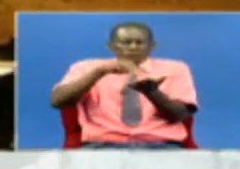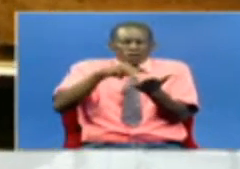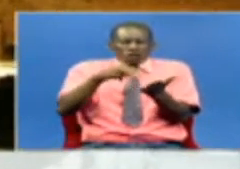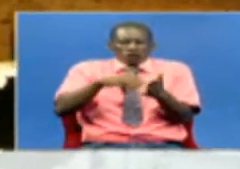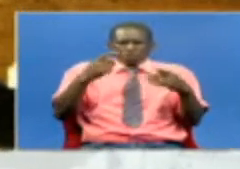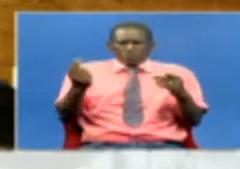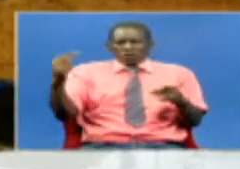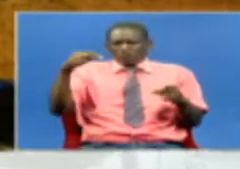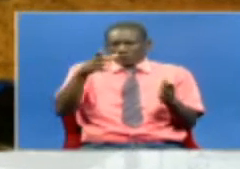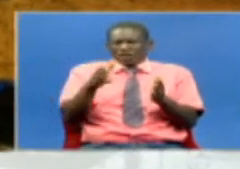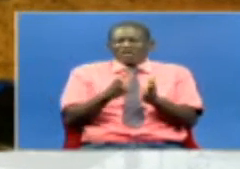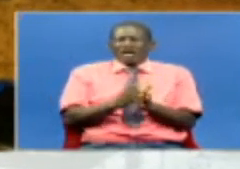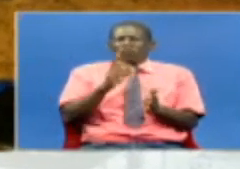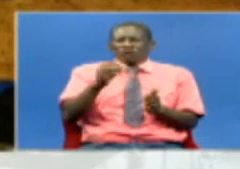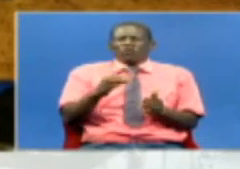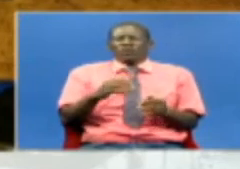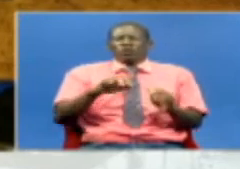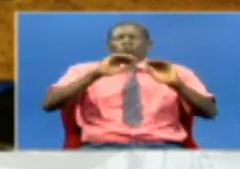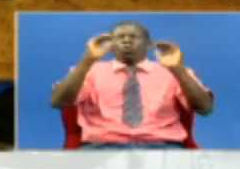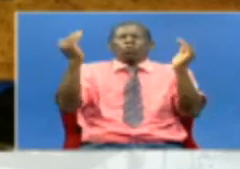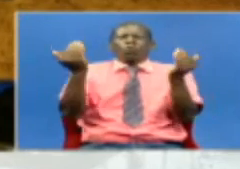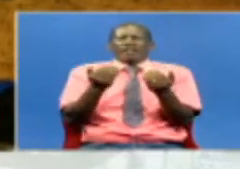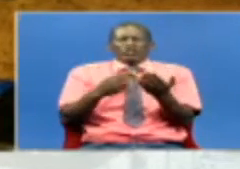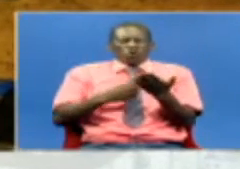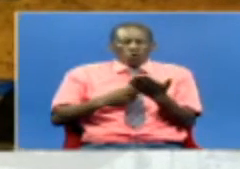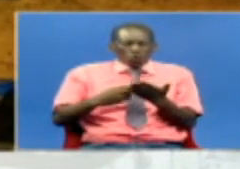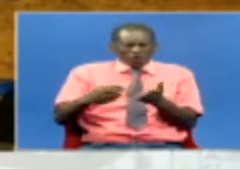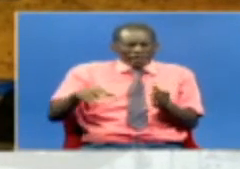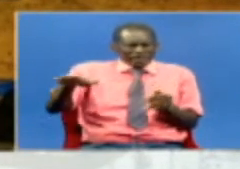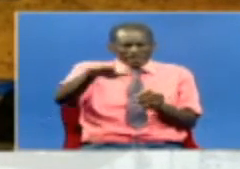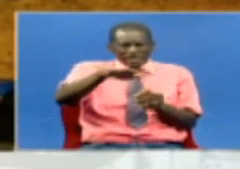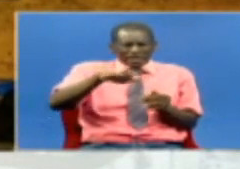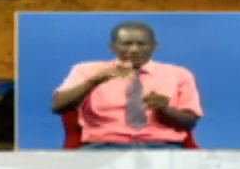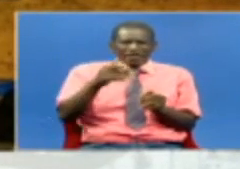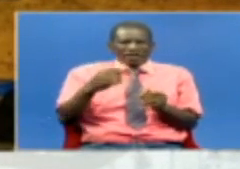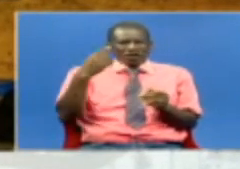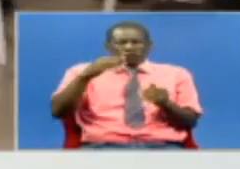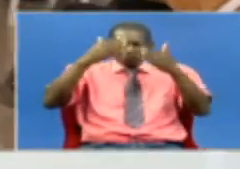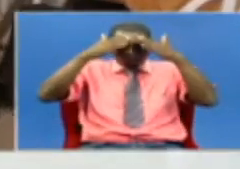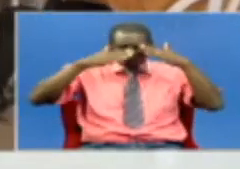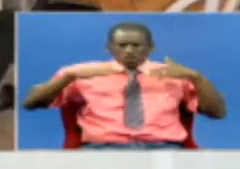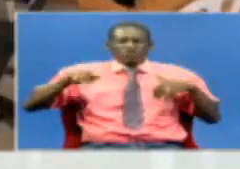pilgrims and is one of the world's holiest sites for Muslims.